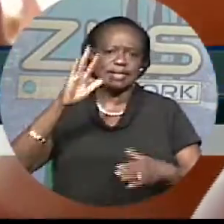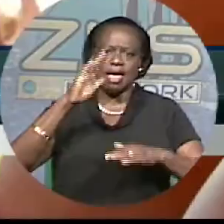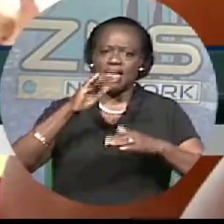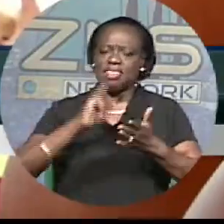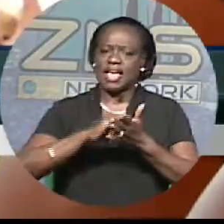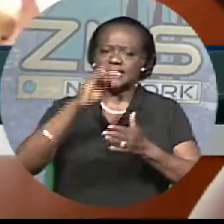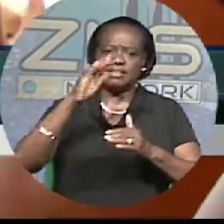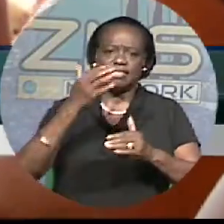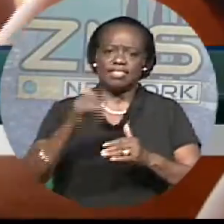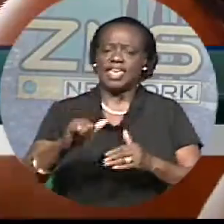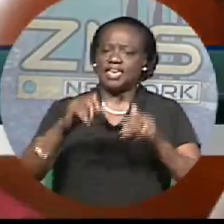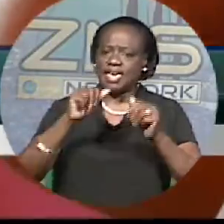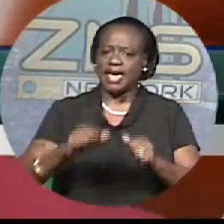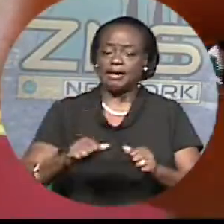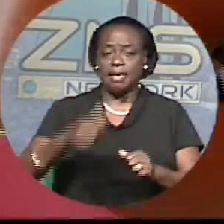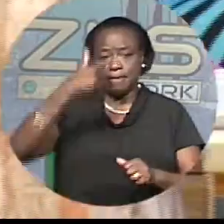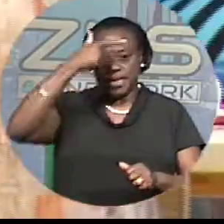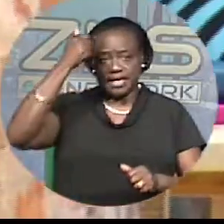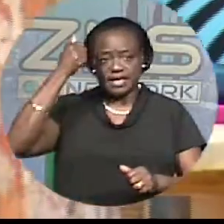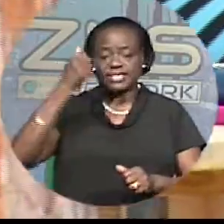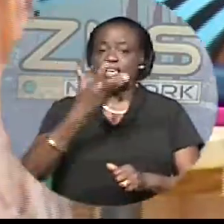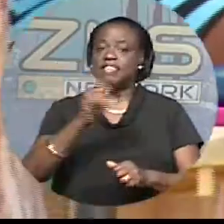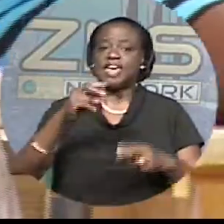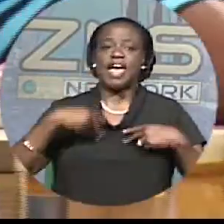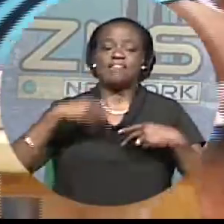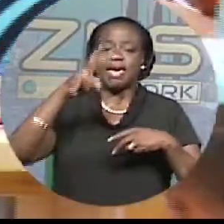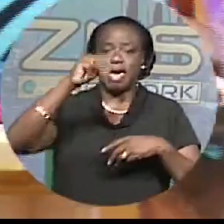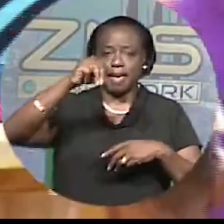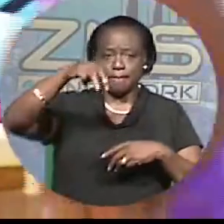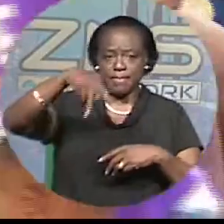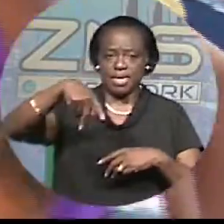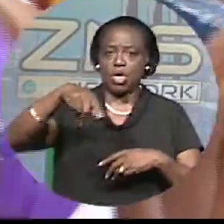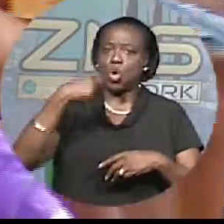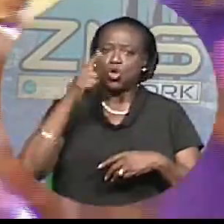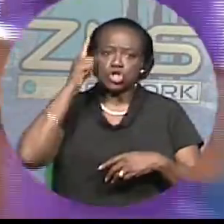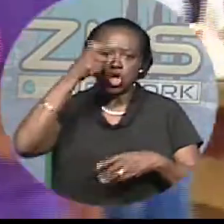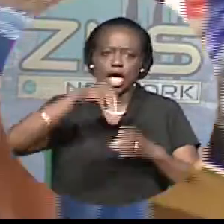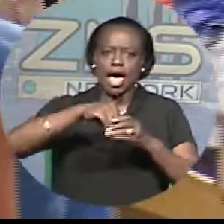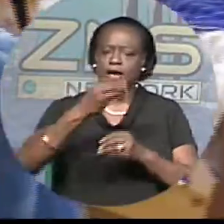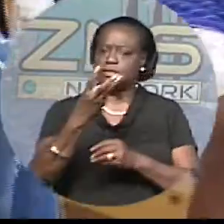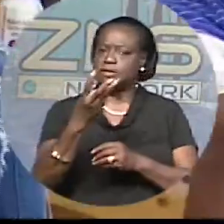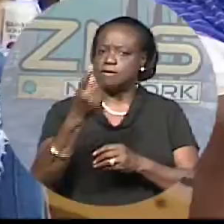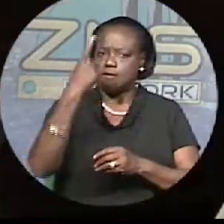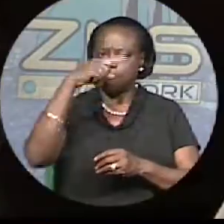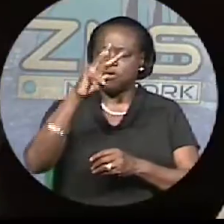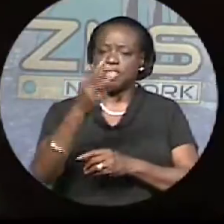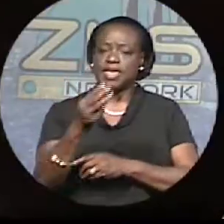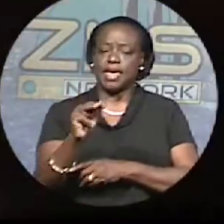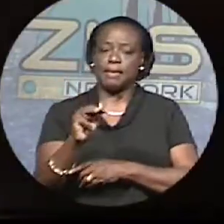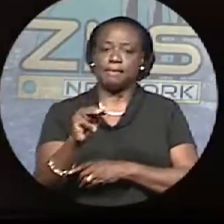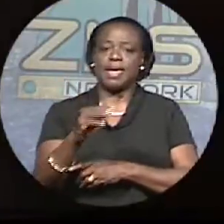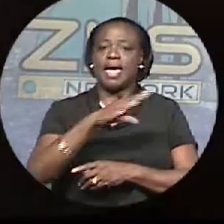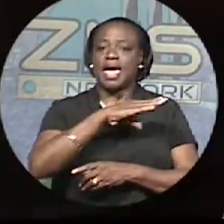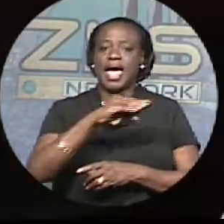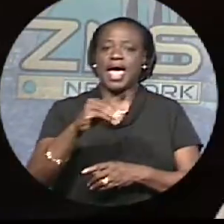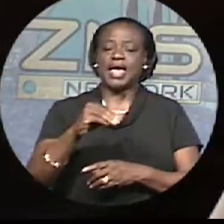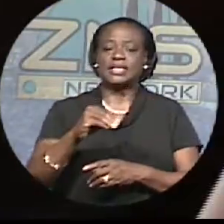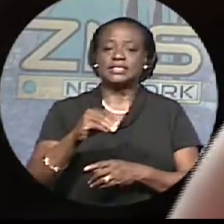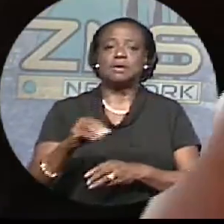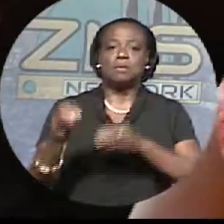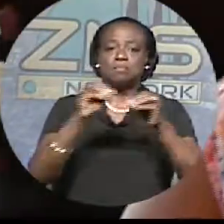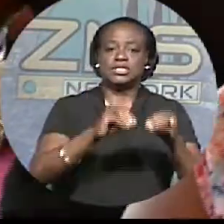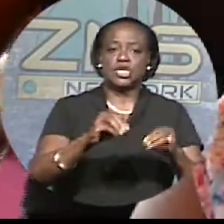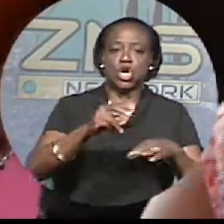because they have a Member of Parliament, especially from North Andros, who's looking out for them and who's looking forward for them putting North Andros on the map